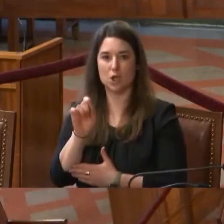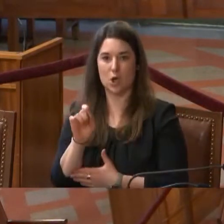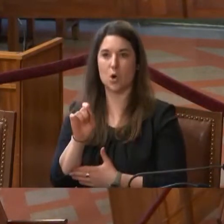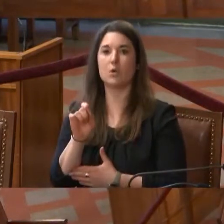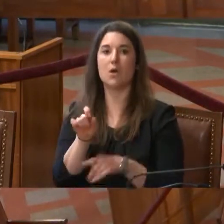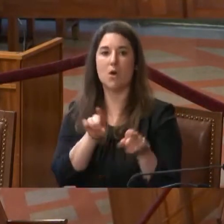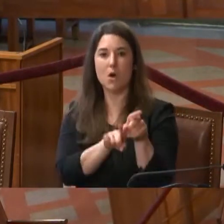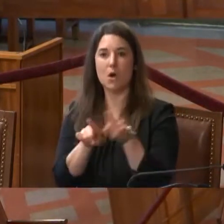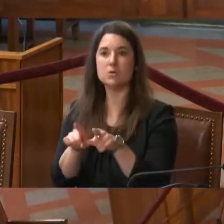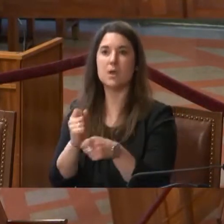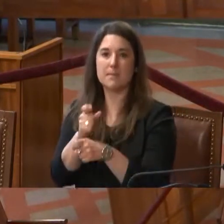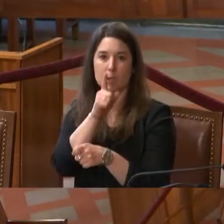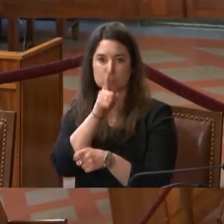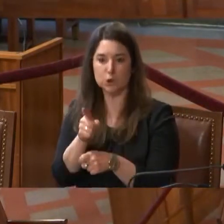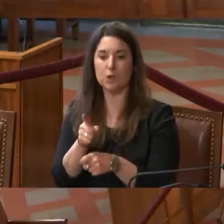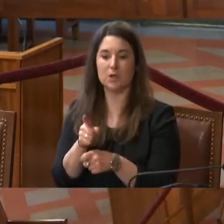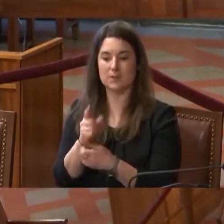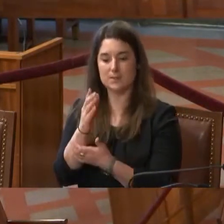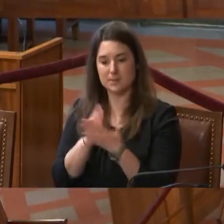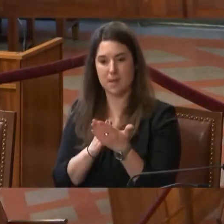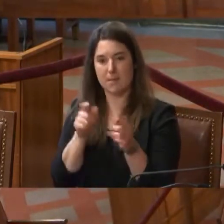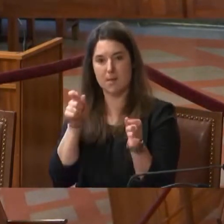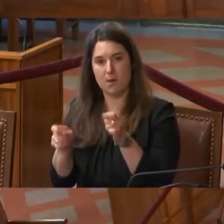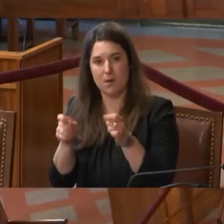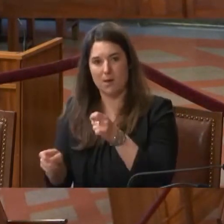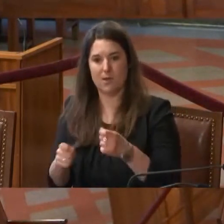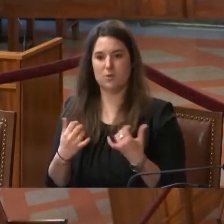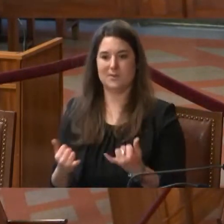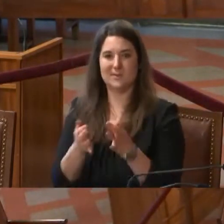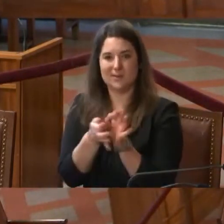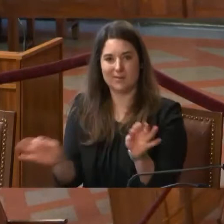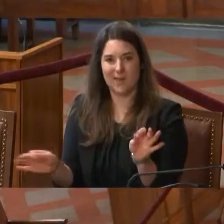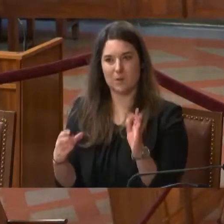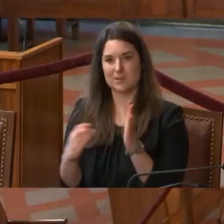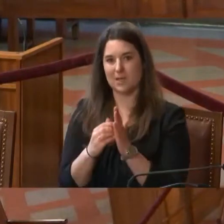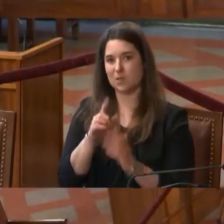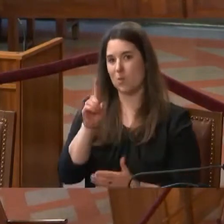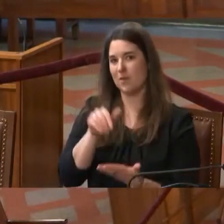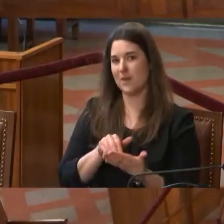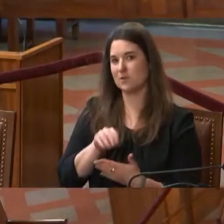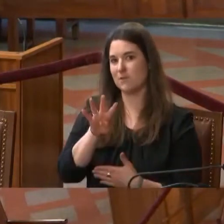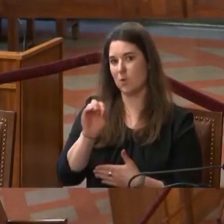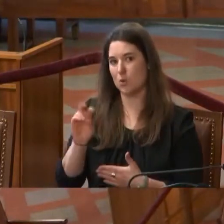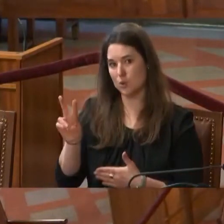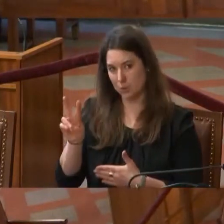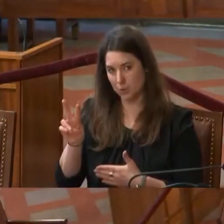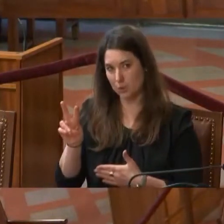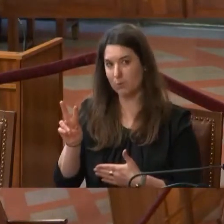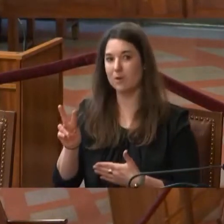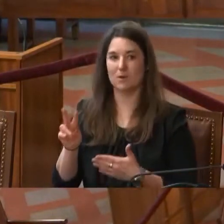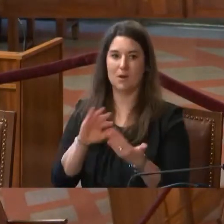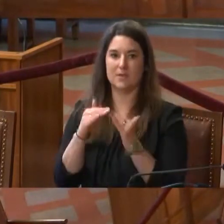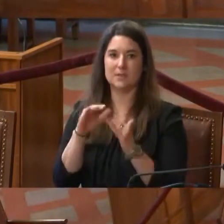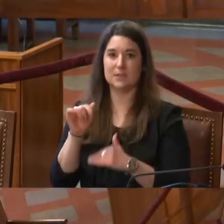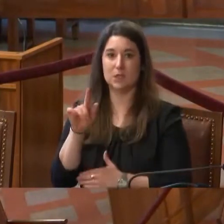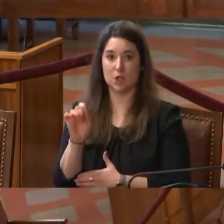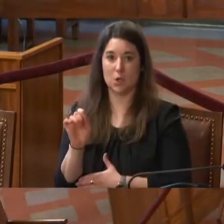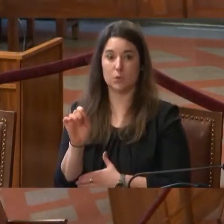as well as making certain amendments to the existing language of Section 10402 of the City